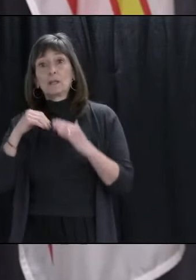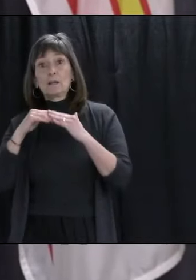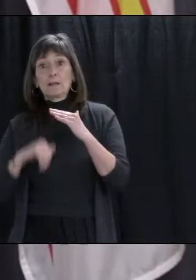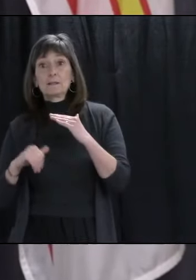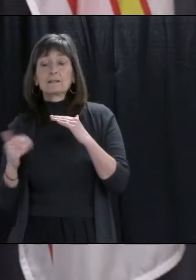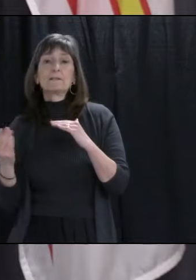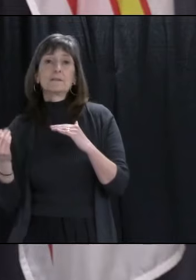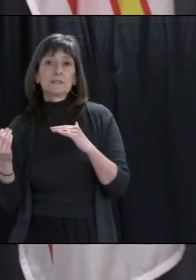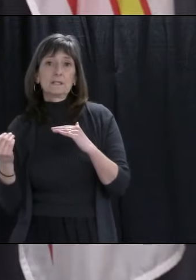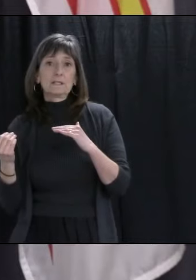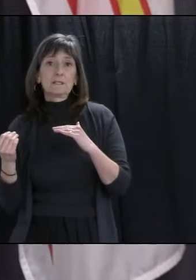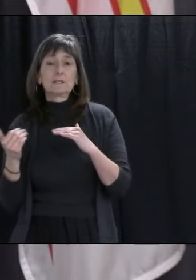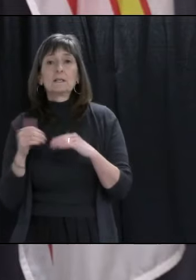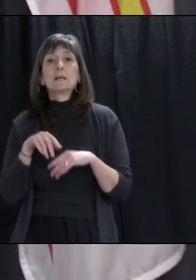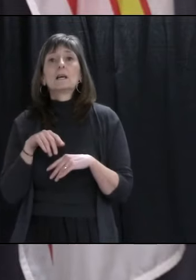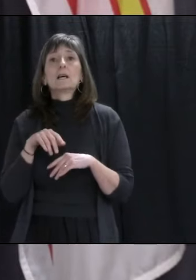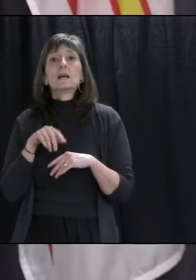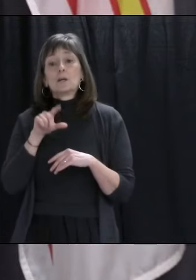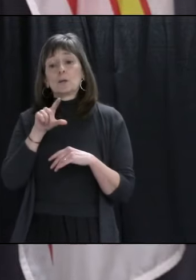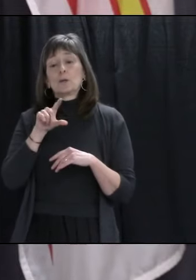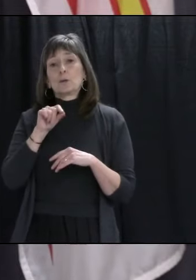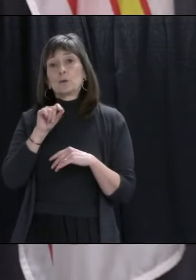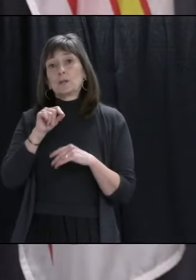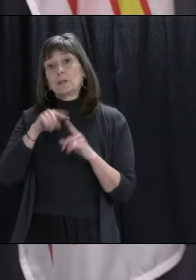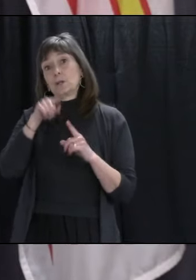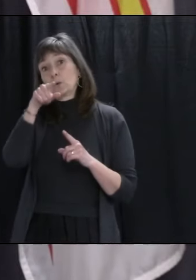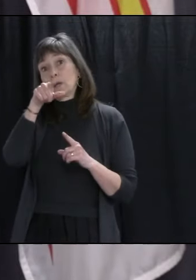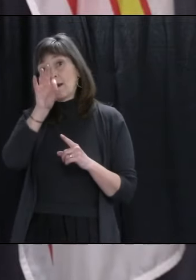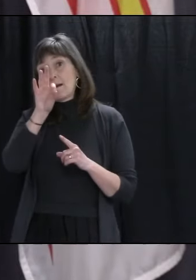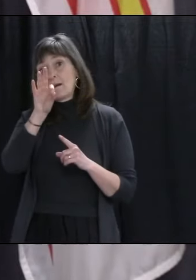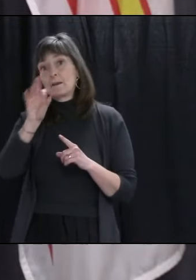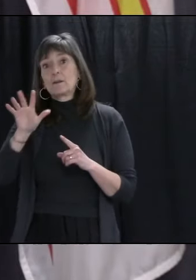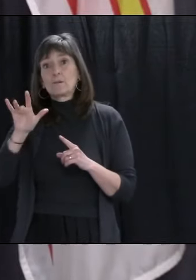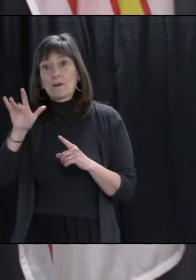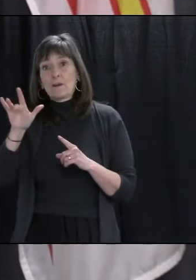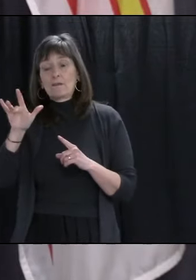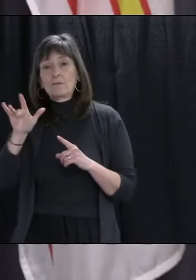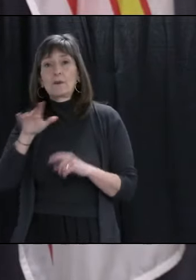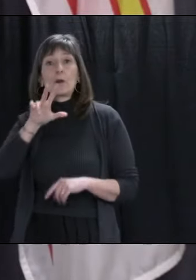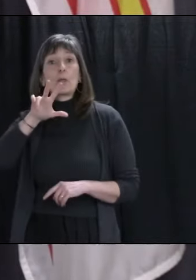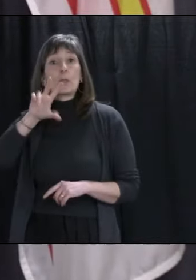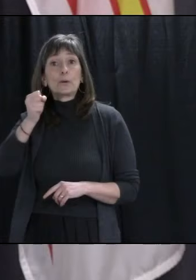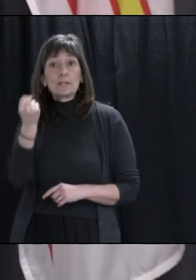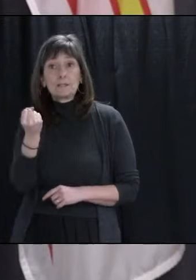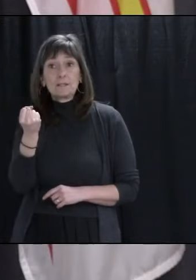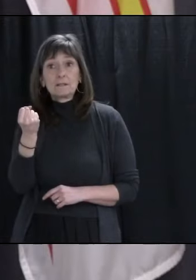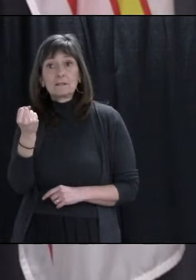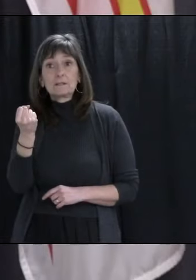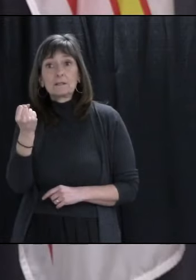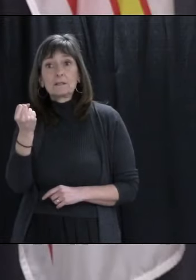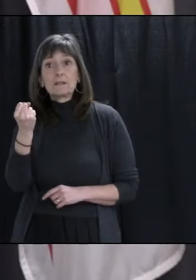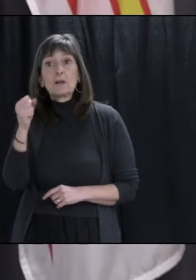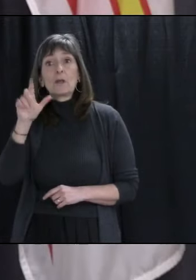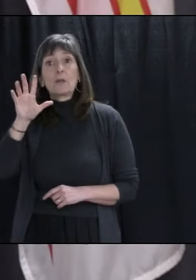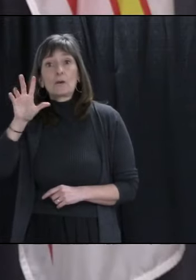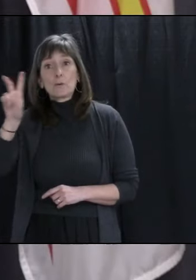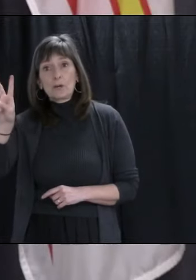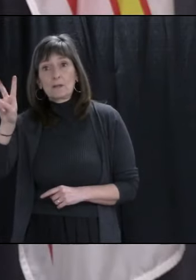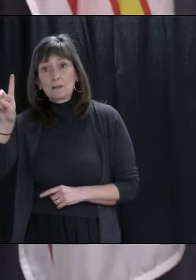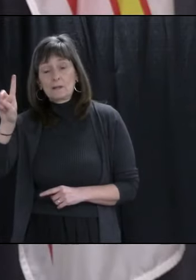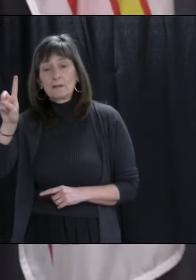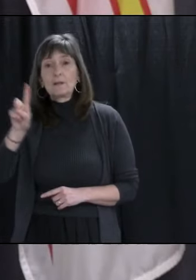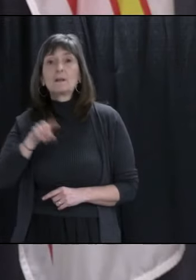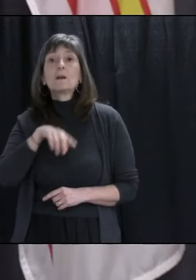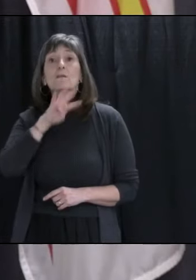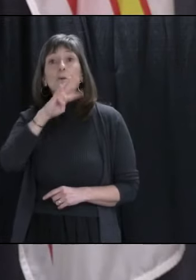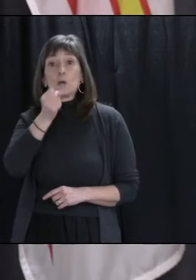20, 25 between 20 and 29, 31 between 40 and 49, 44 between